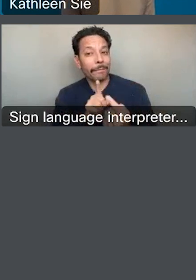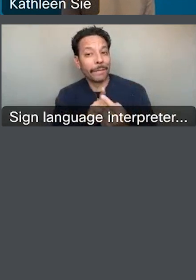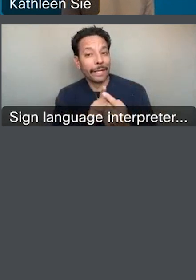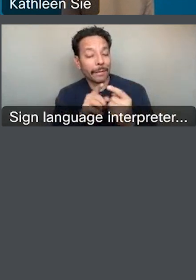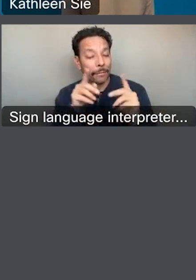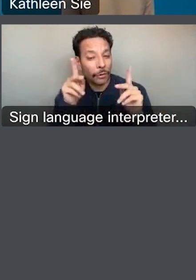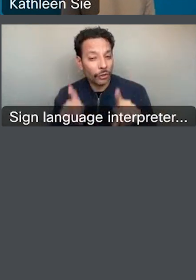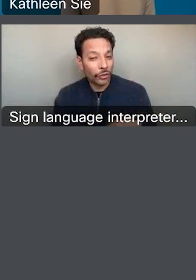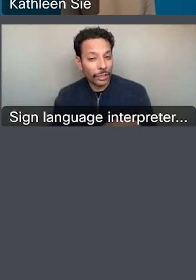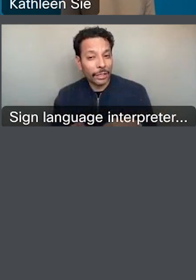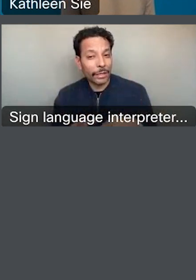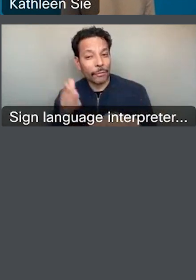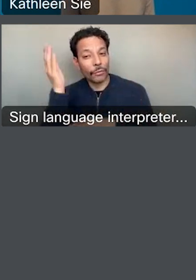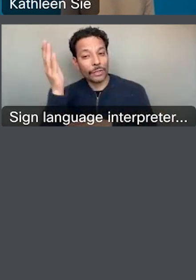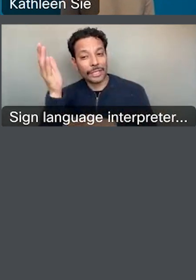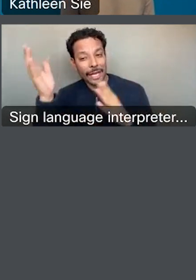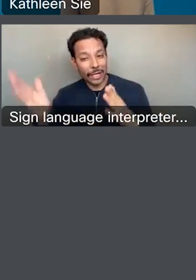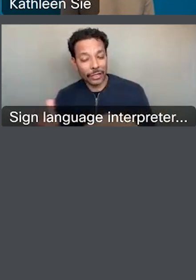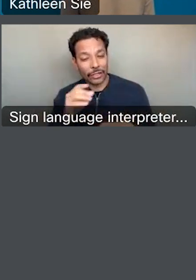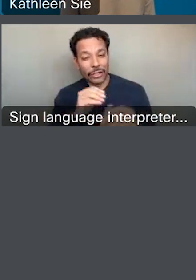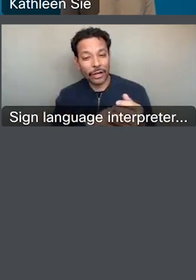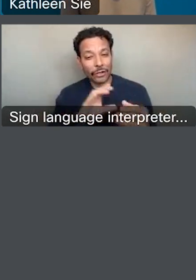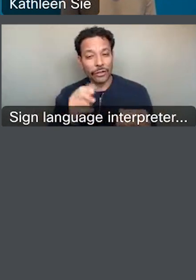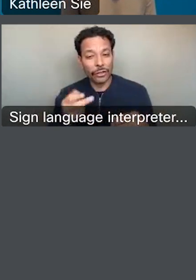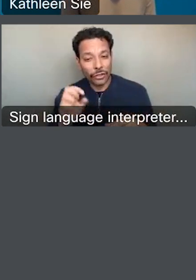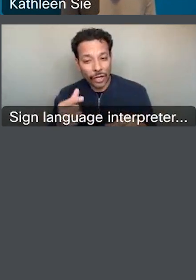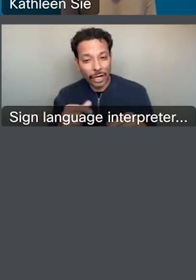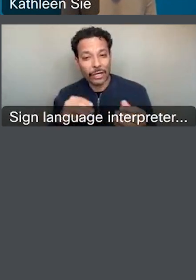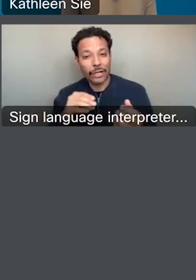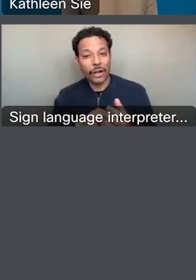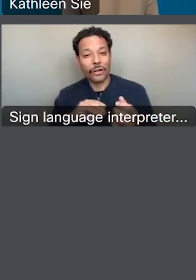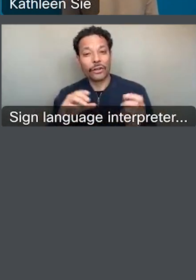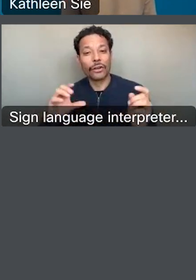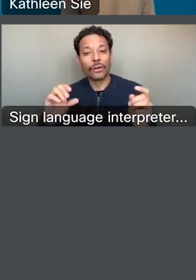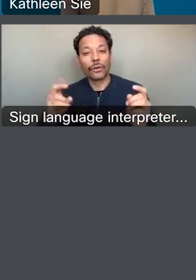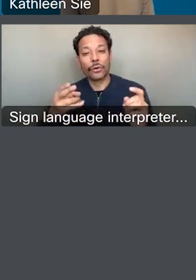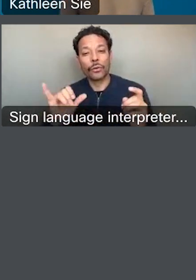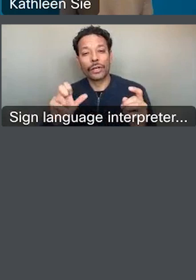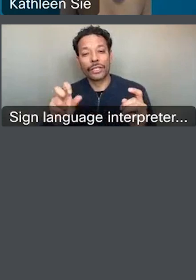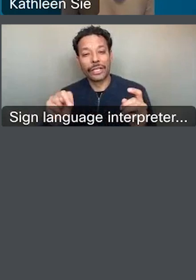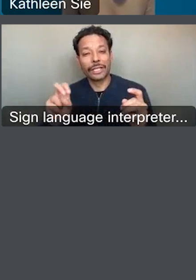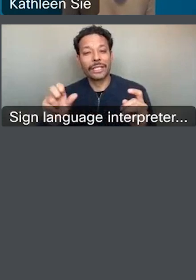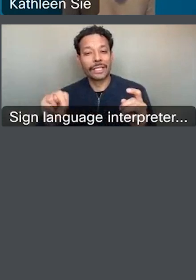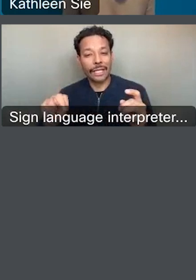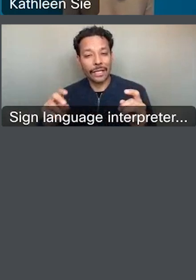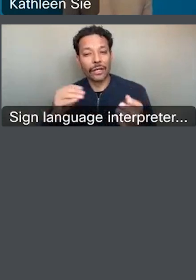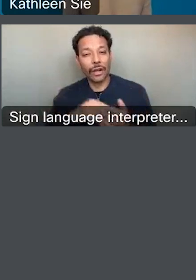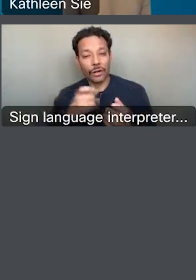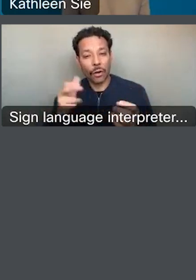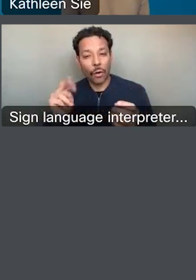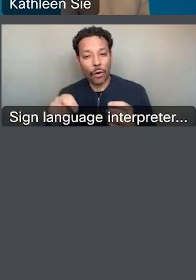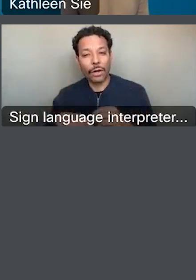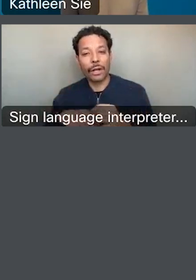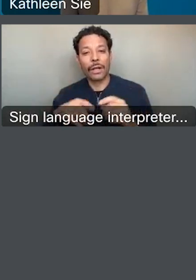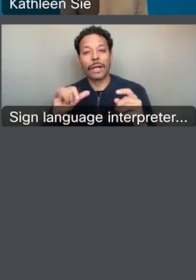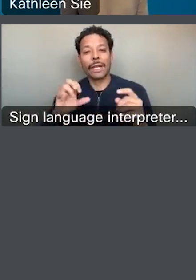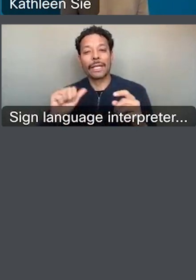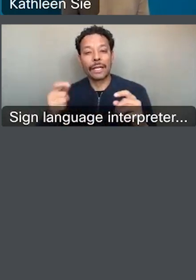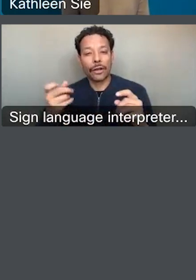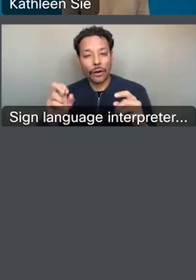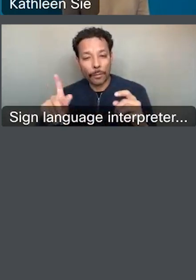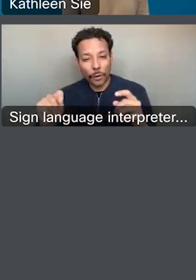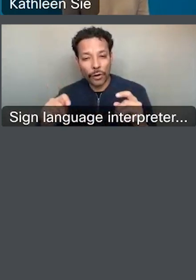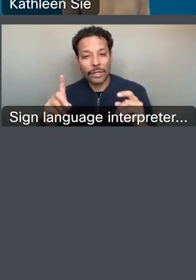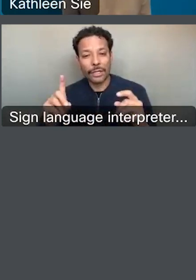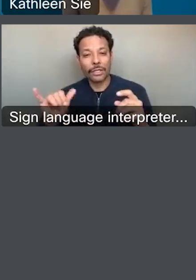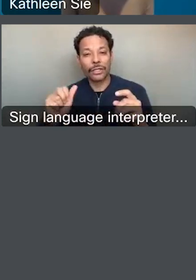person. To the presenters, Dr. Chang, Dr. Christensen, and Dr. Horn, and of course to Lisa Herbert, Janet Donnell,